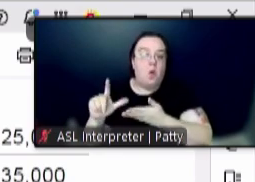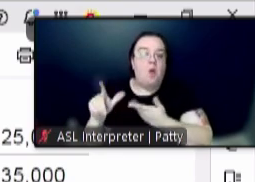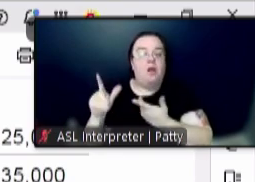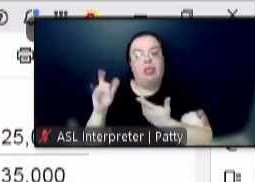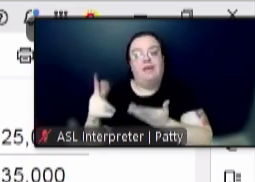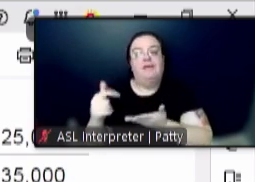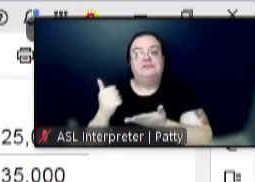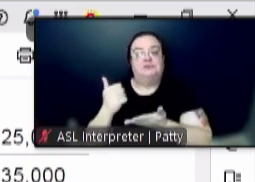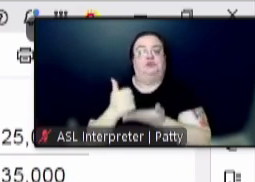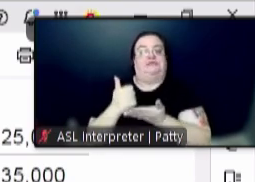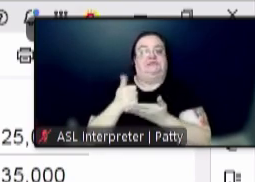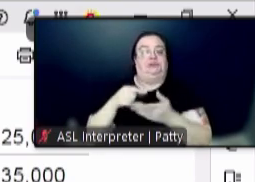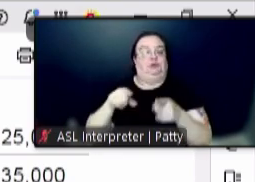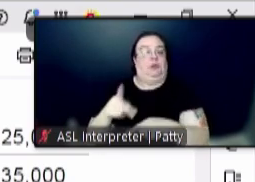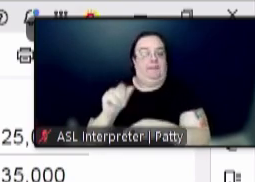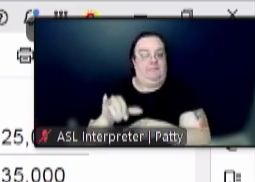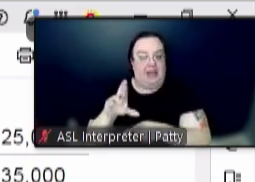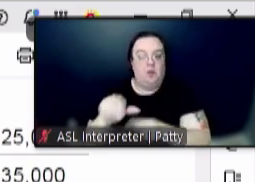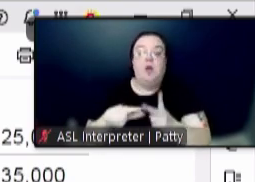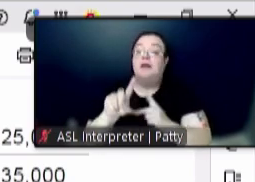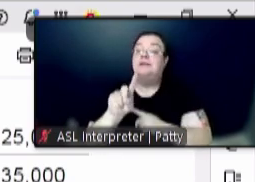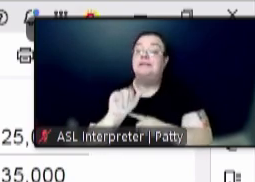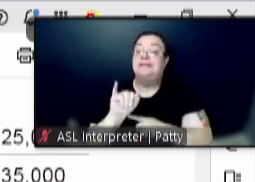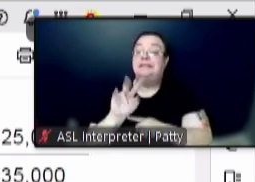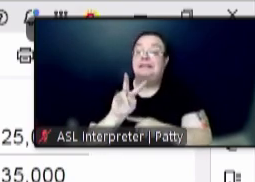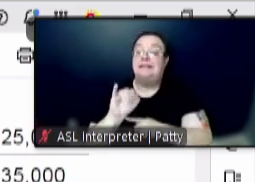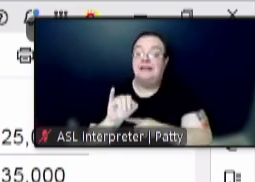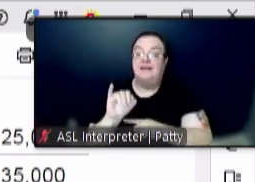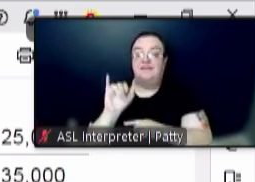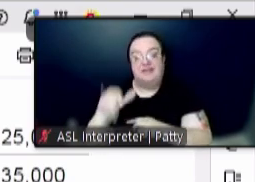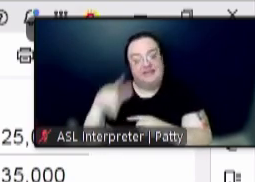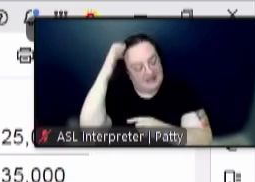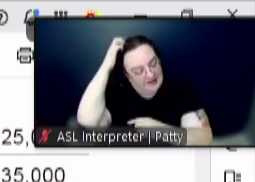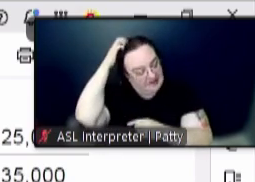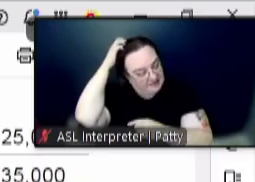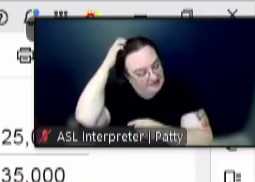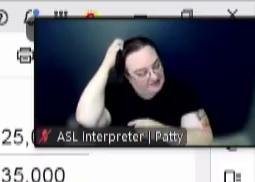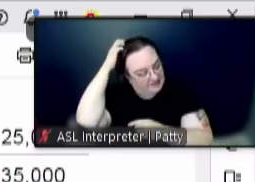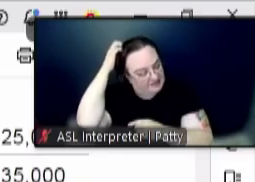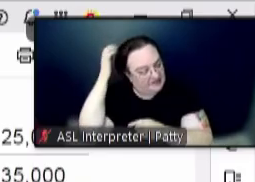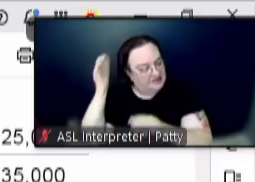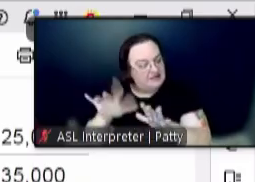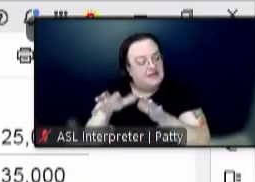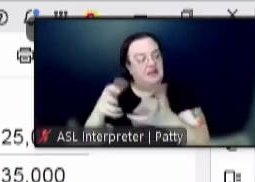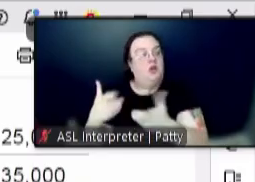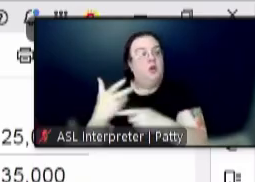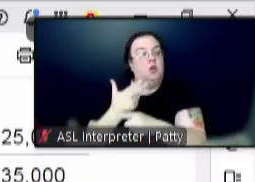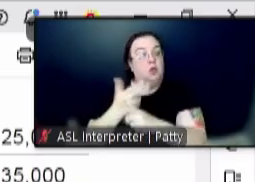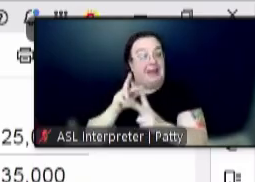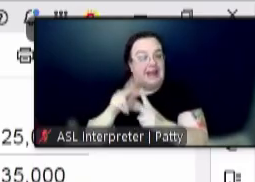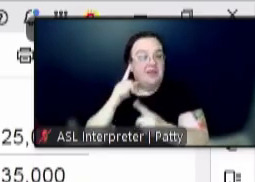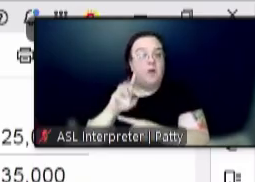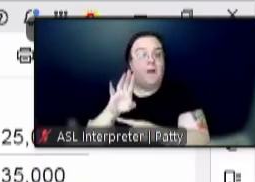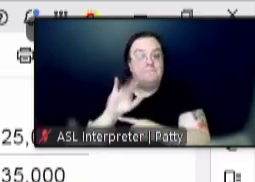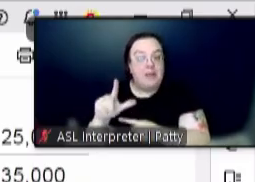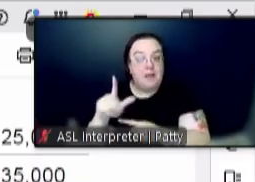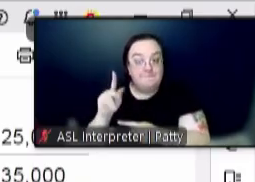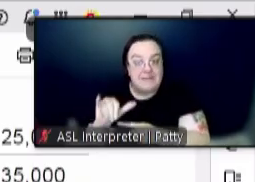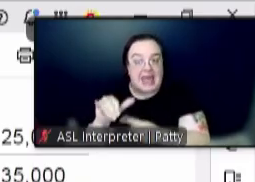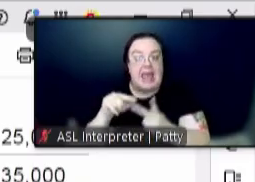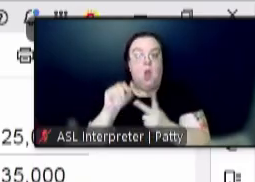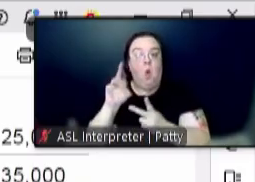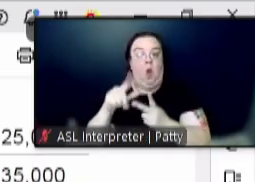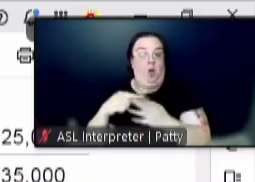our payroll. Divvy is an entity that we use for either bill pay or credit